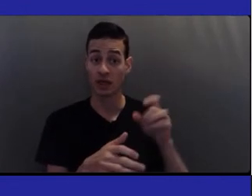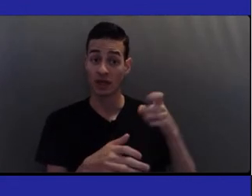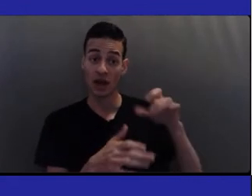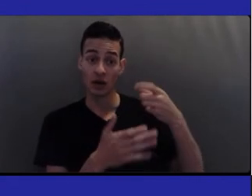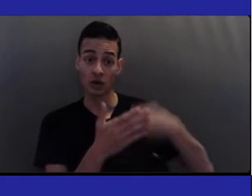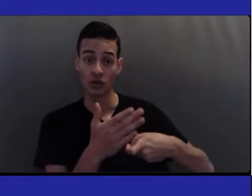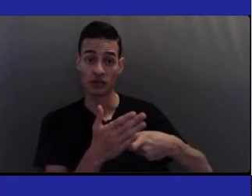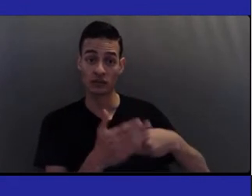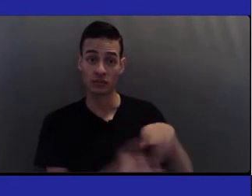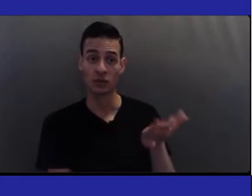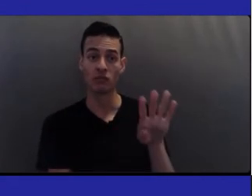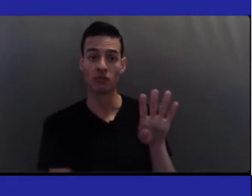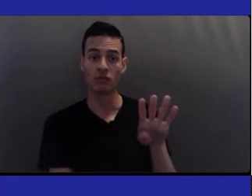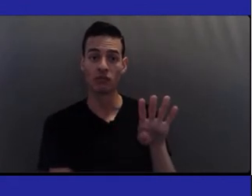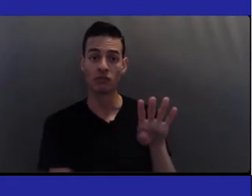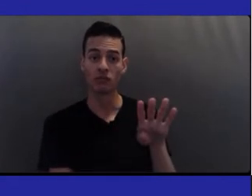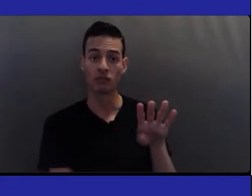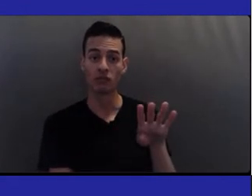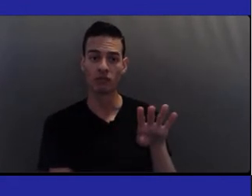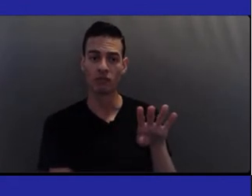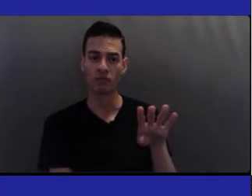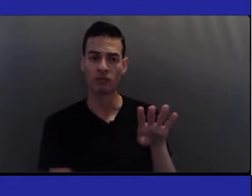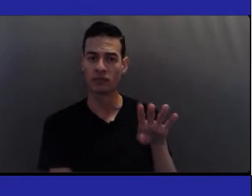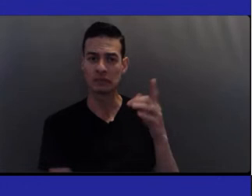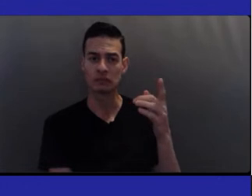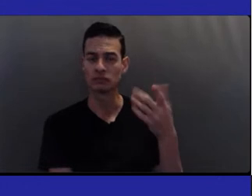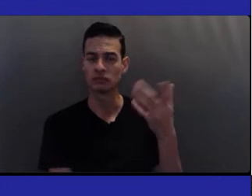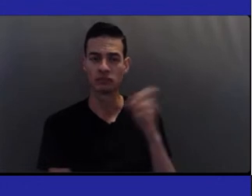$13,040,417. Next slide, please.